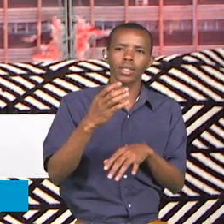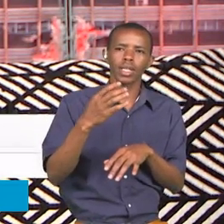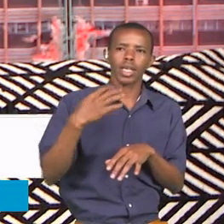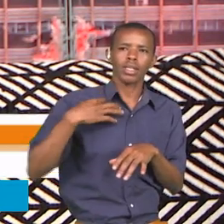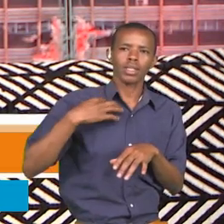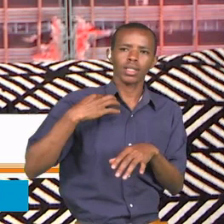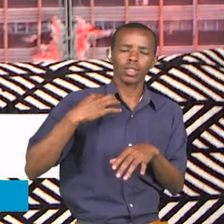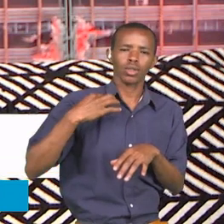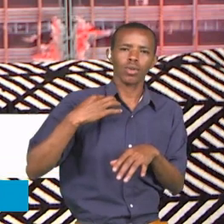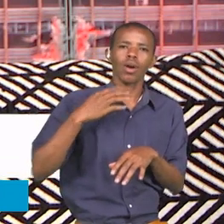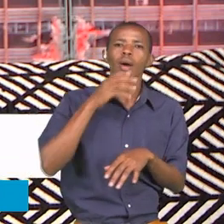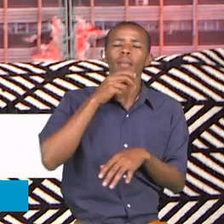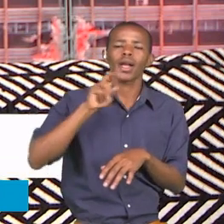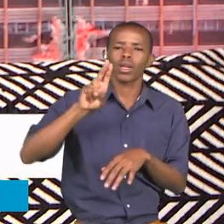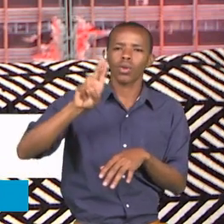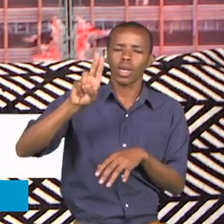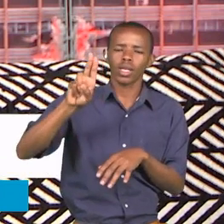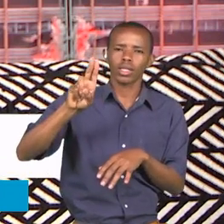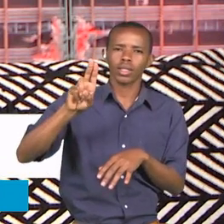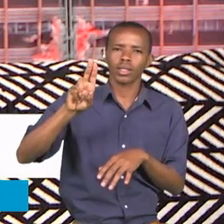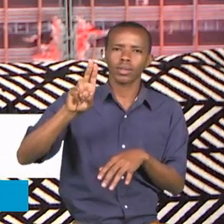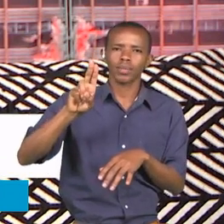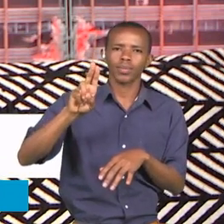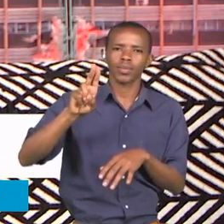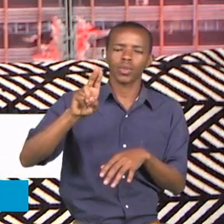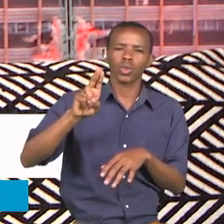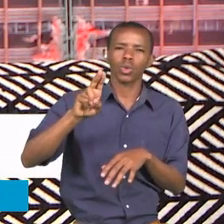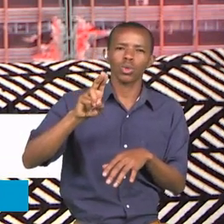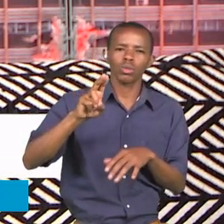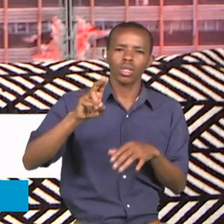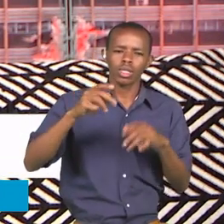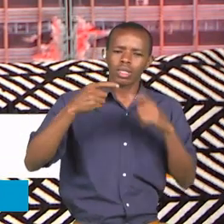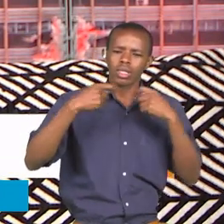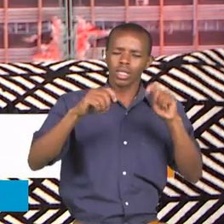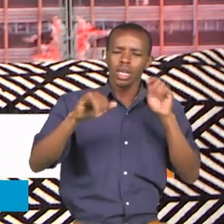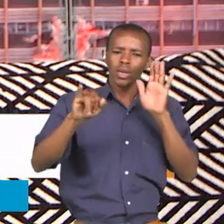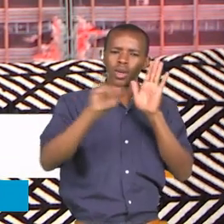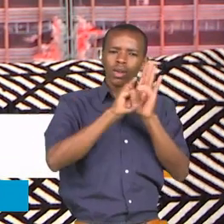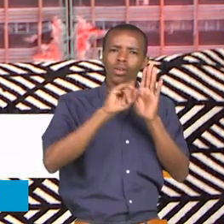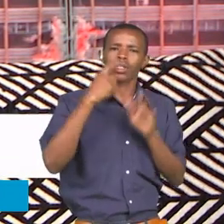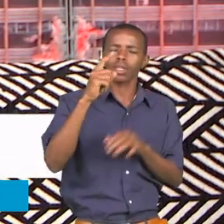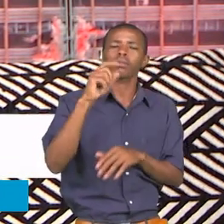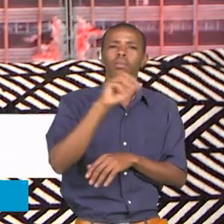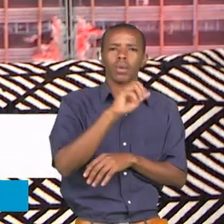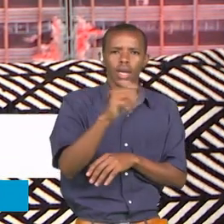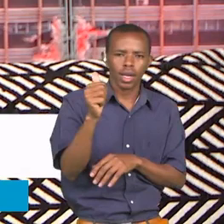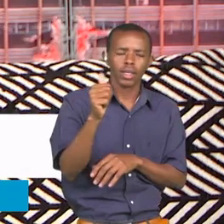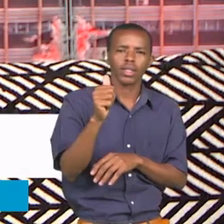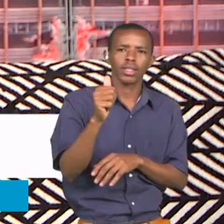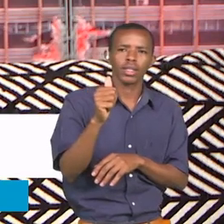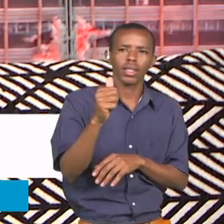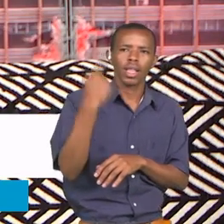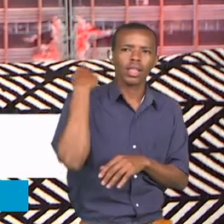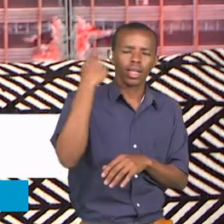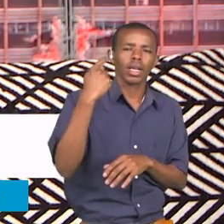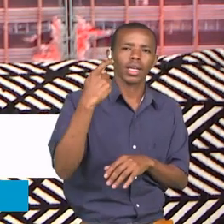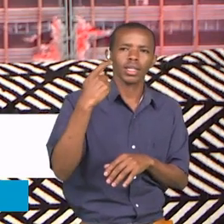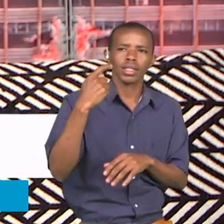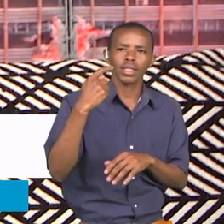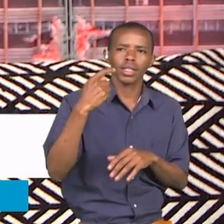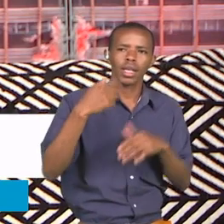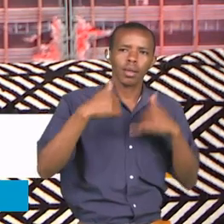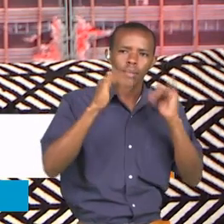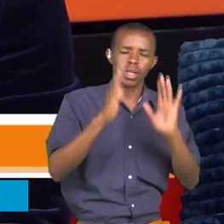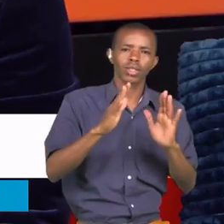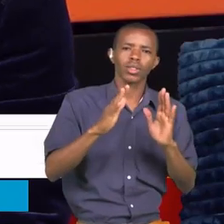Manchester United, so you try to identify with it. Like, it's true. Okay, fine. Okay, the current performance may not be an